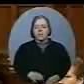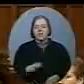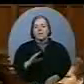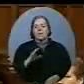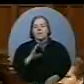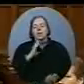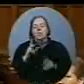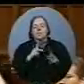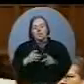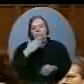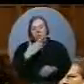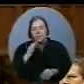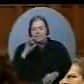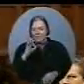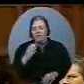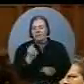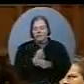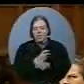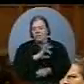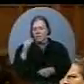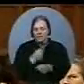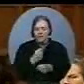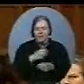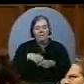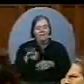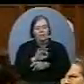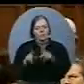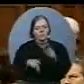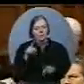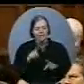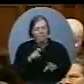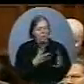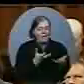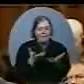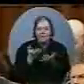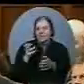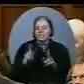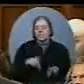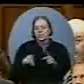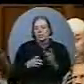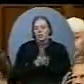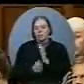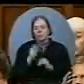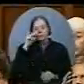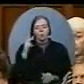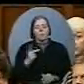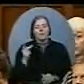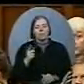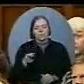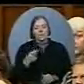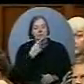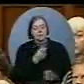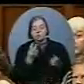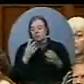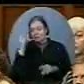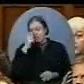civil service. We need to draw good people into public life, Mr. Speaker. Tom Pentafuntas, he says he doesn't have experience. Another way of saying that, Mr. Speaker, is that he